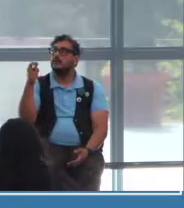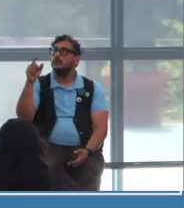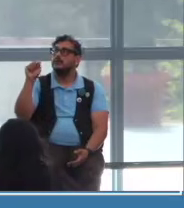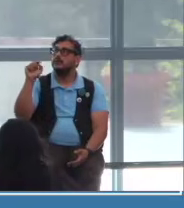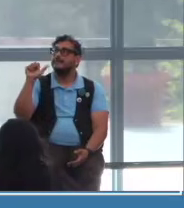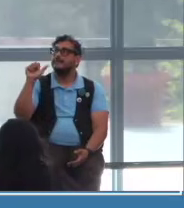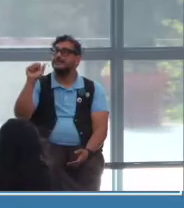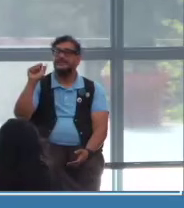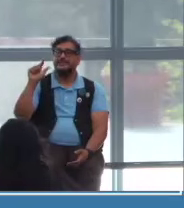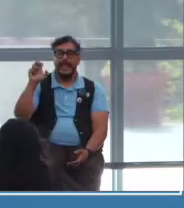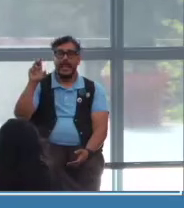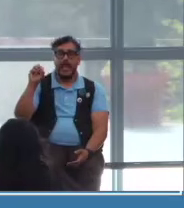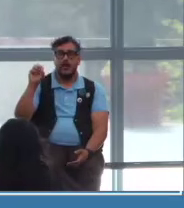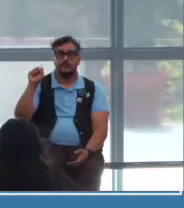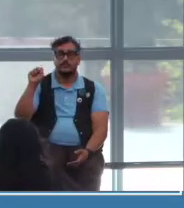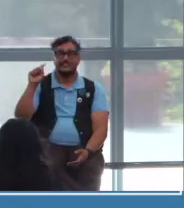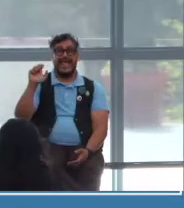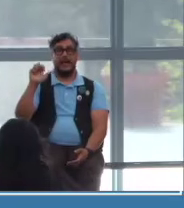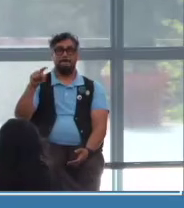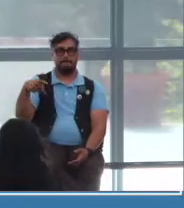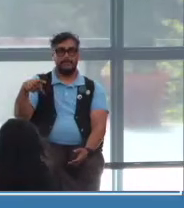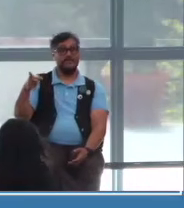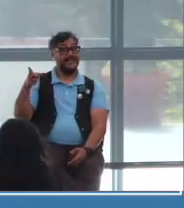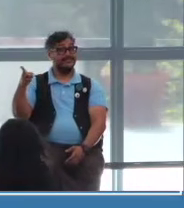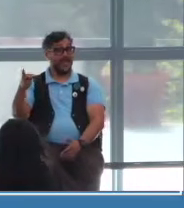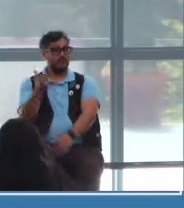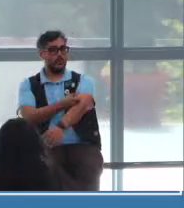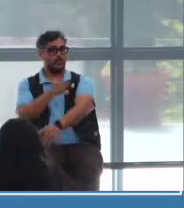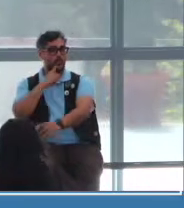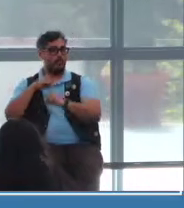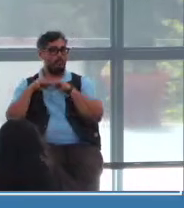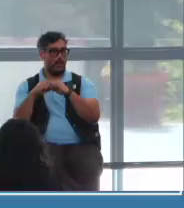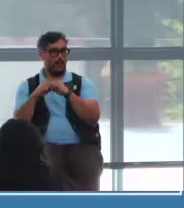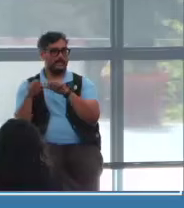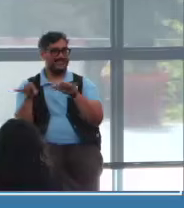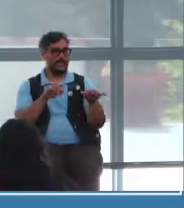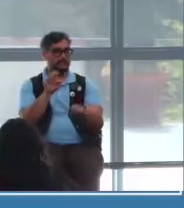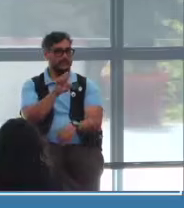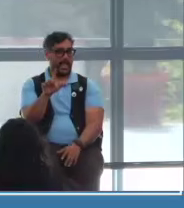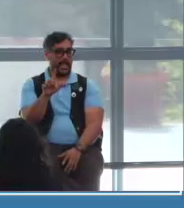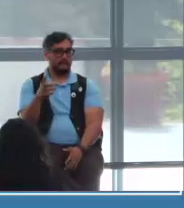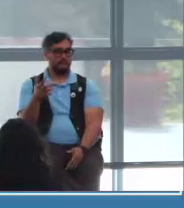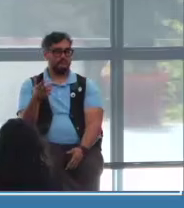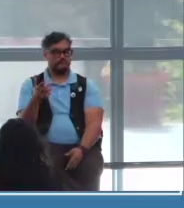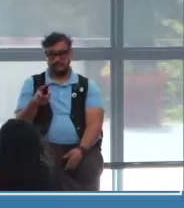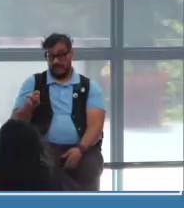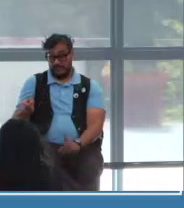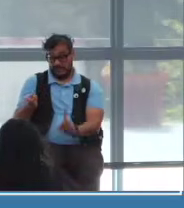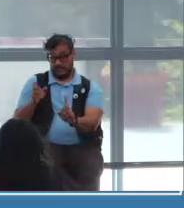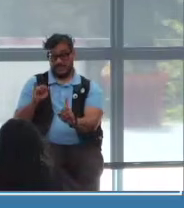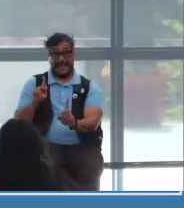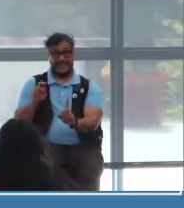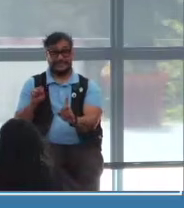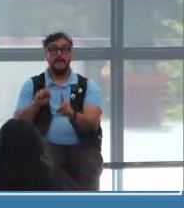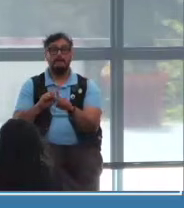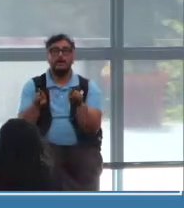which is a Benlysta-like drug that blocks the same cells that Benlysta does, but also has